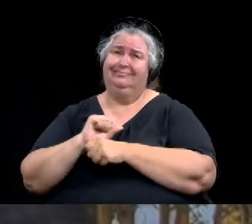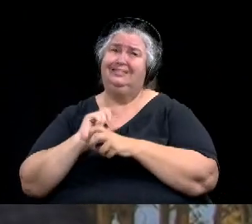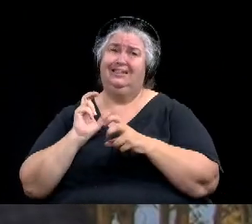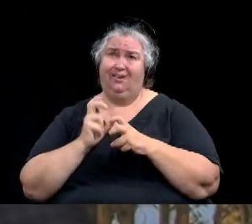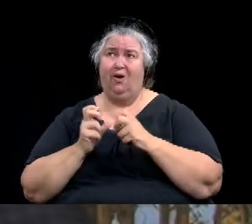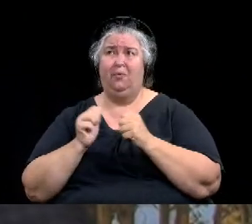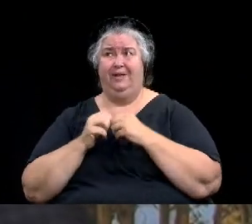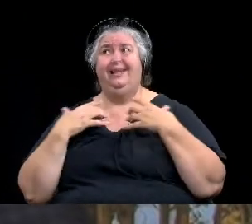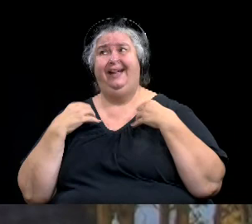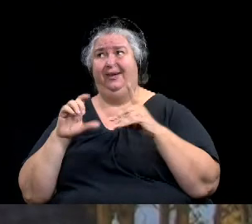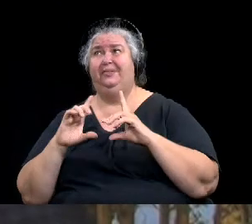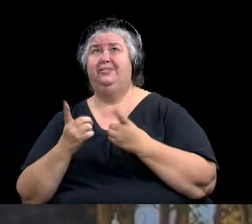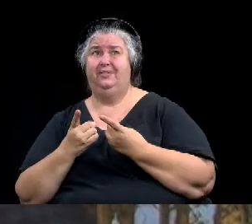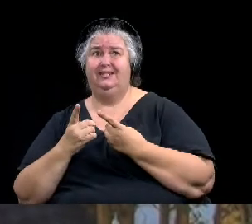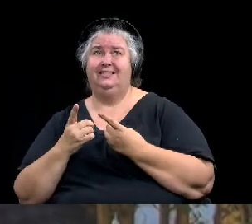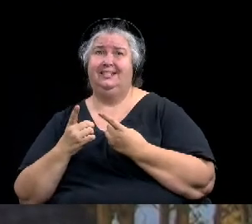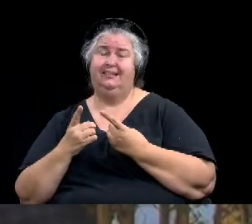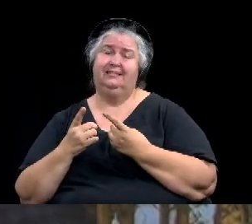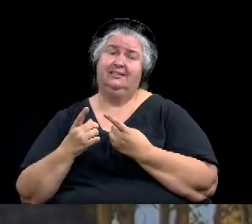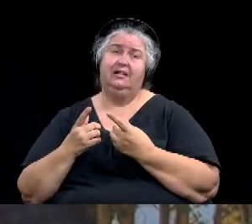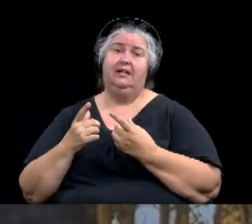our health district and the work that they're doing.